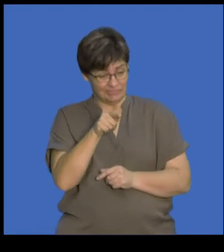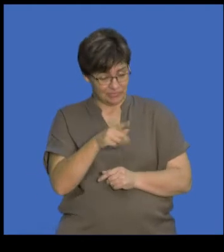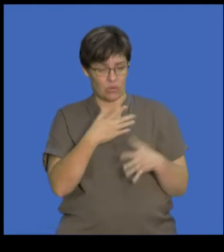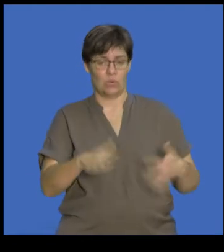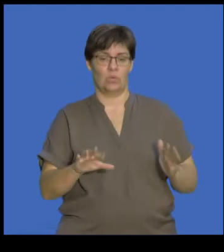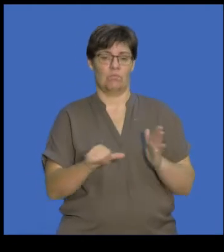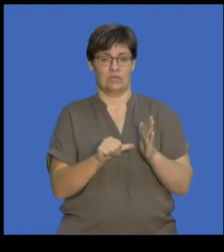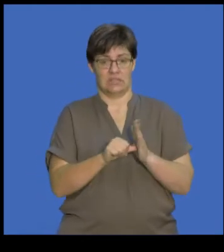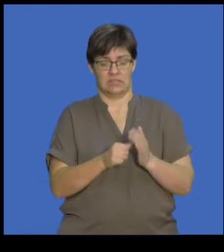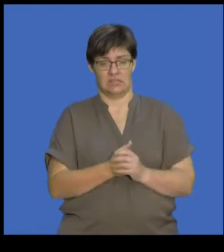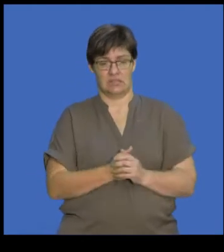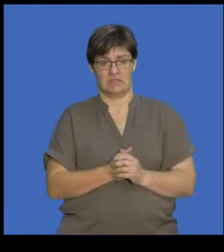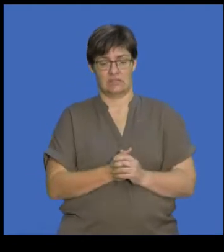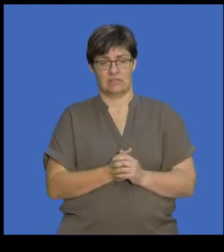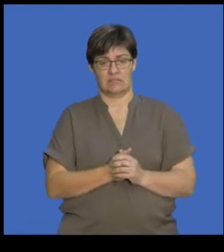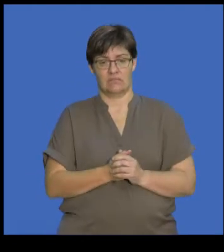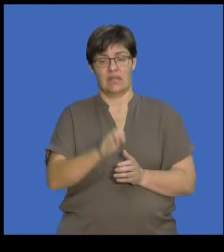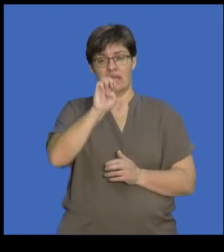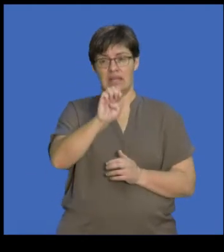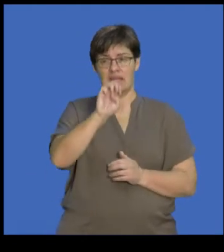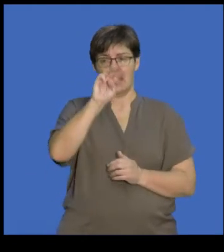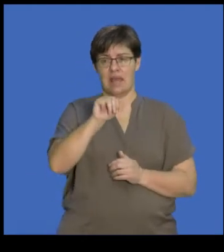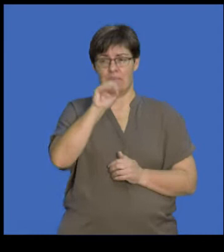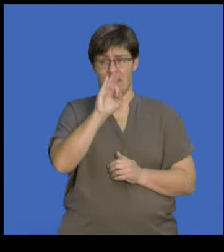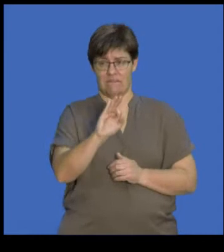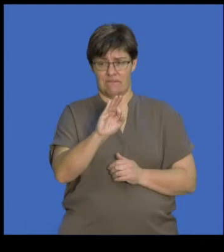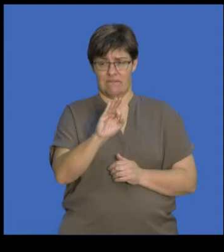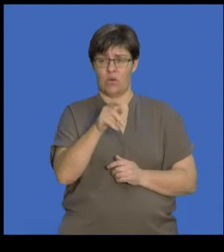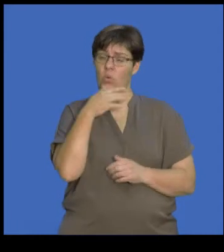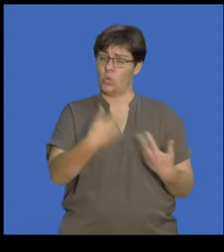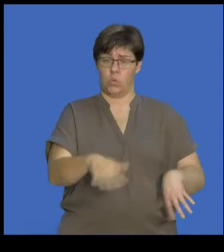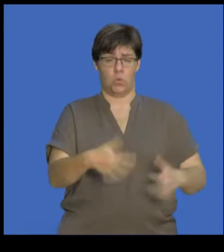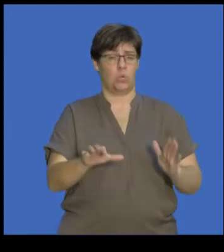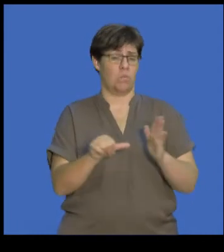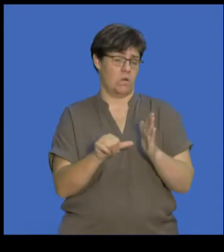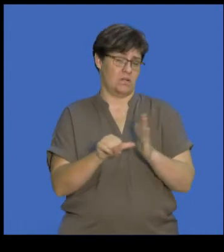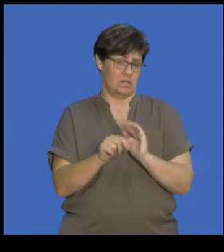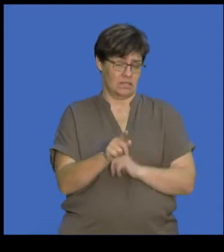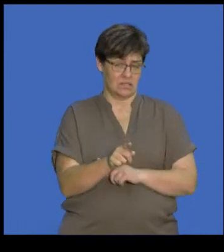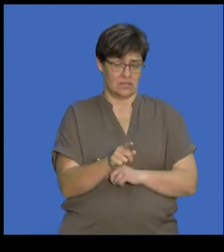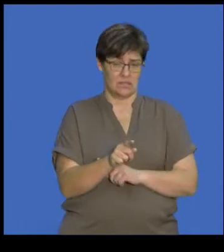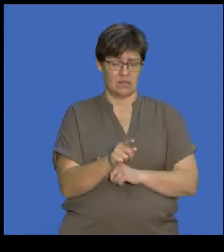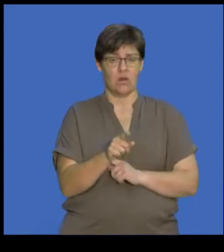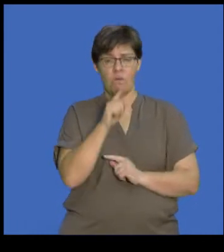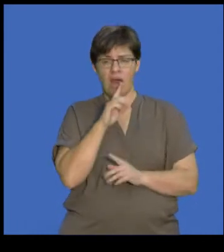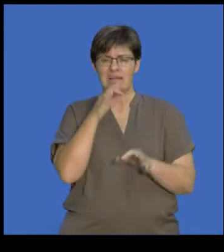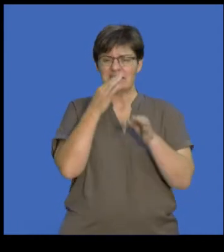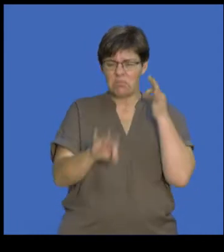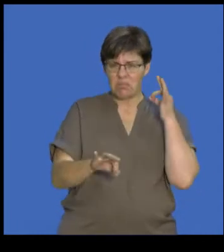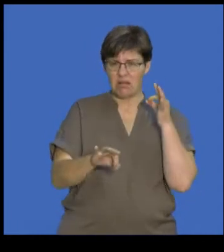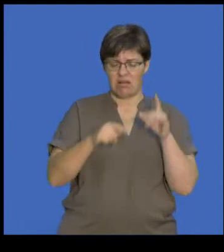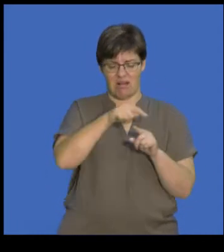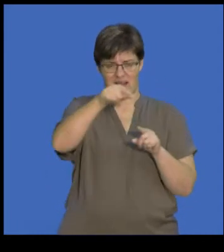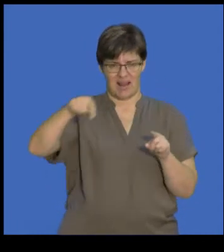there, okay? Now, the EMF is something that is very important in terms of, of a simple circuit.